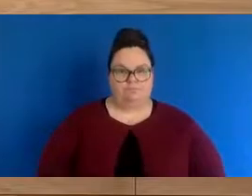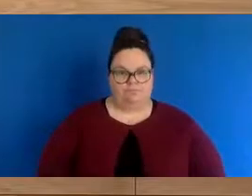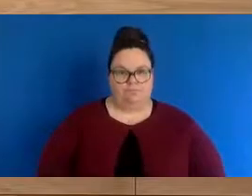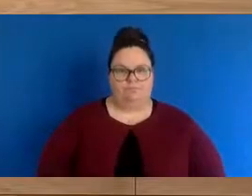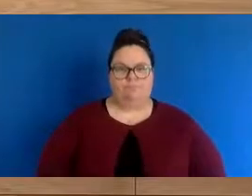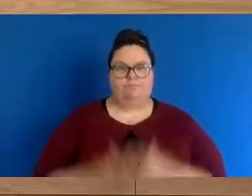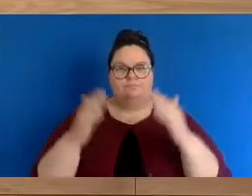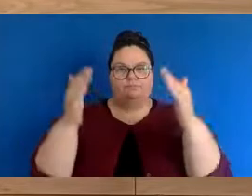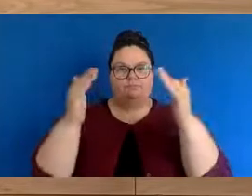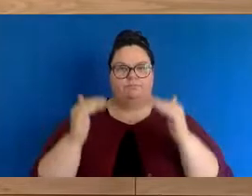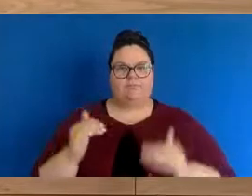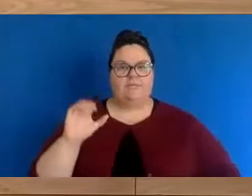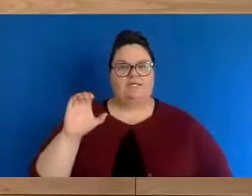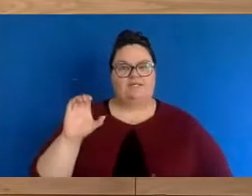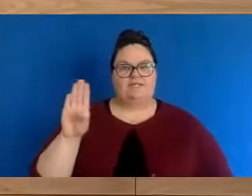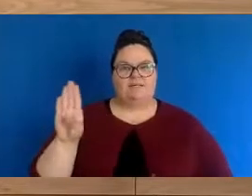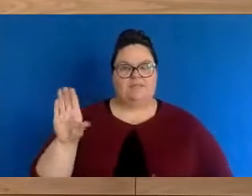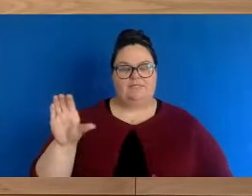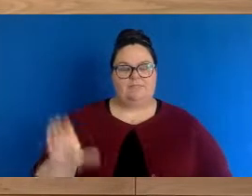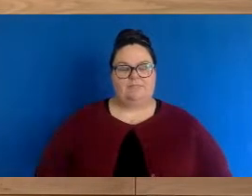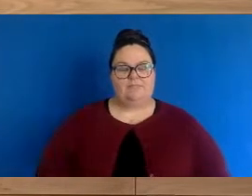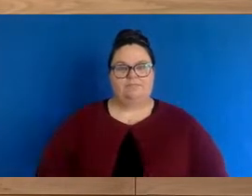Jean McKinnon, CBC.